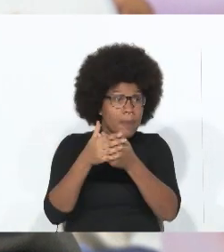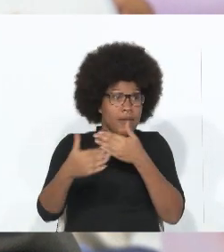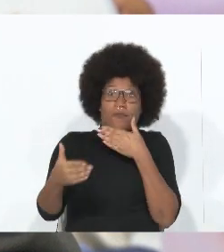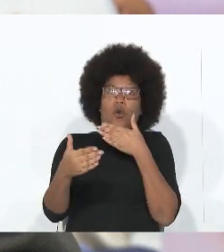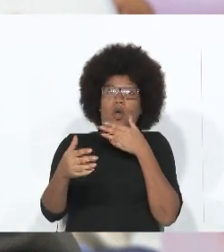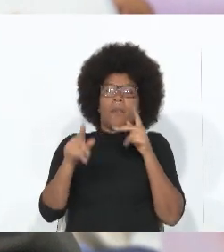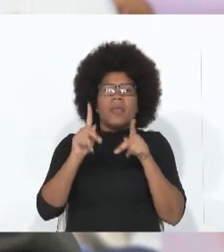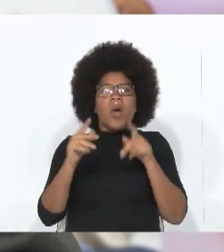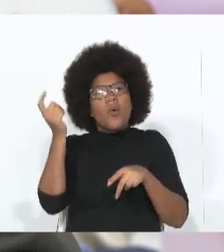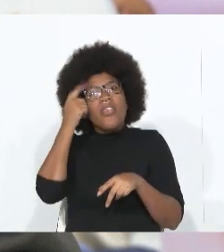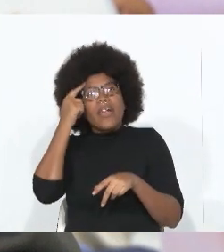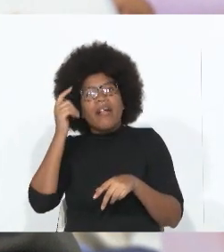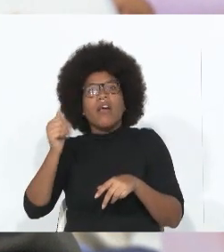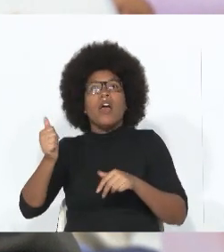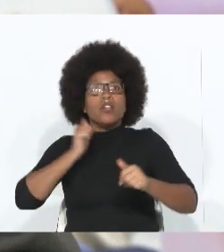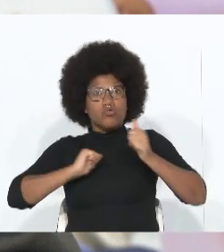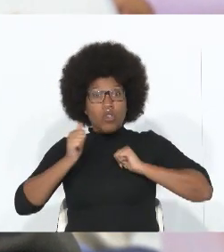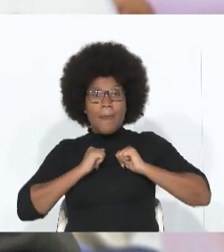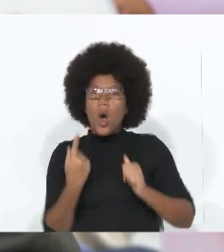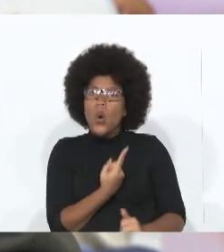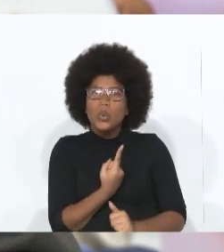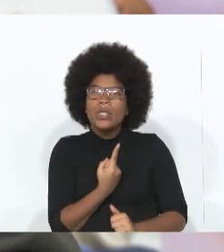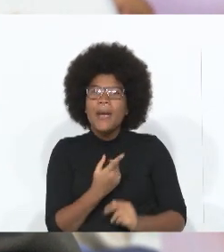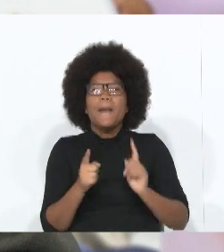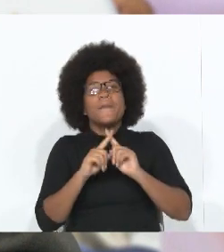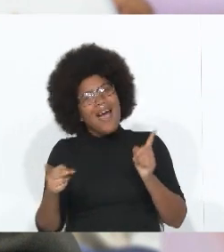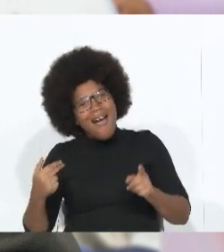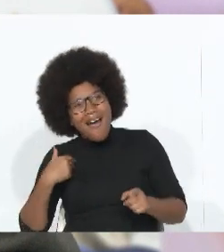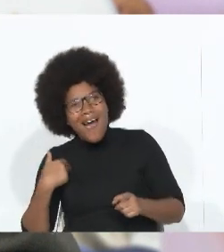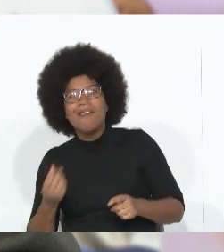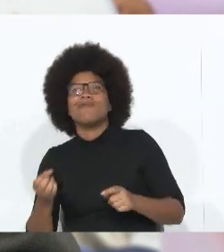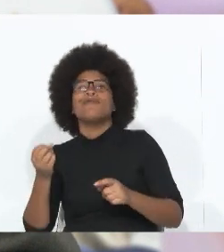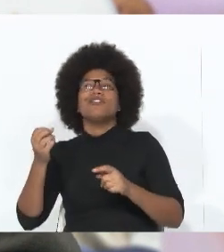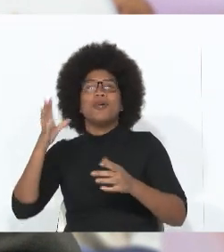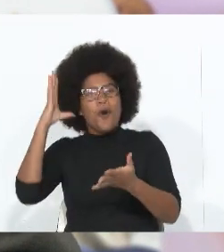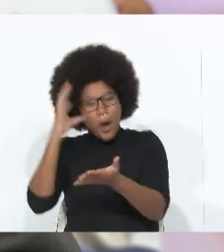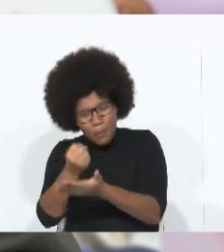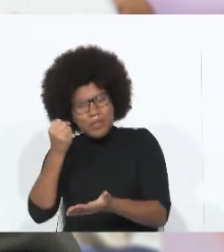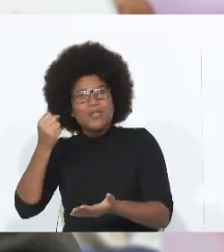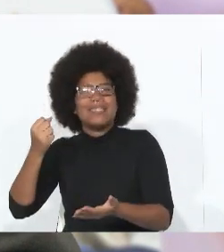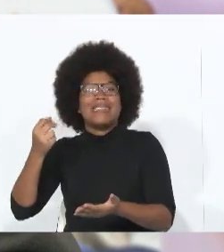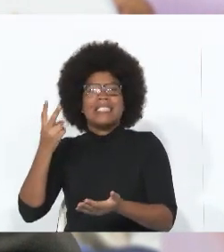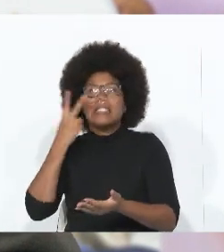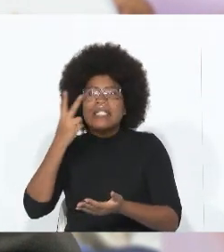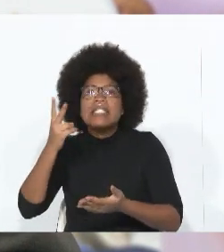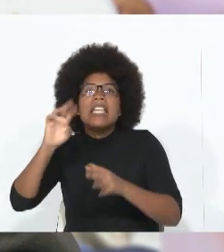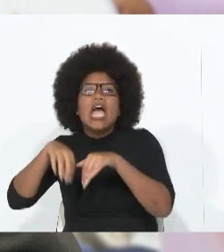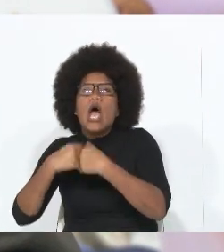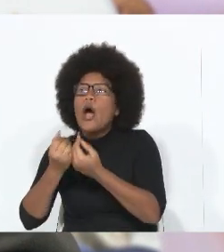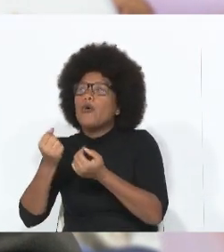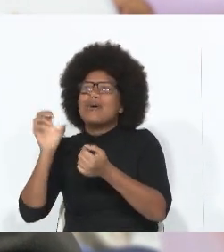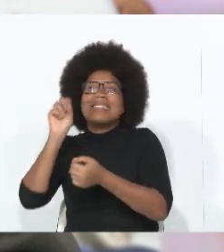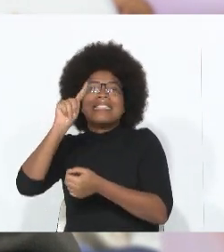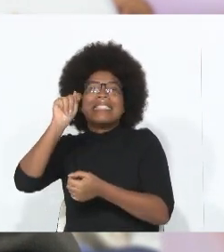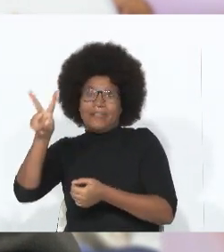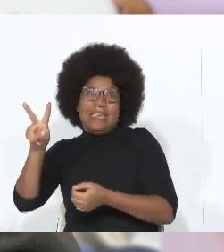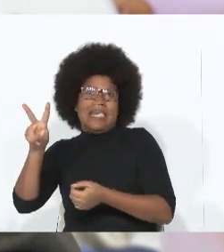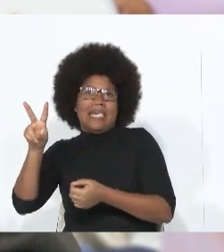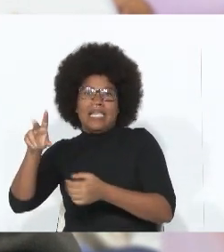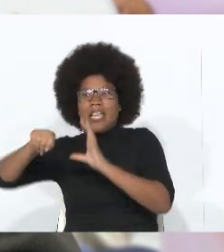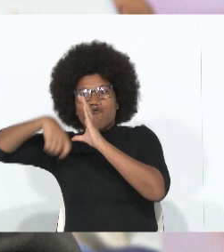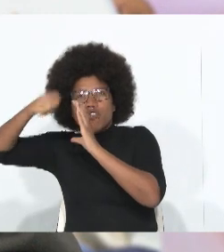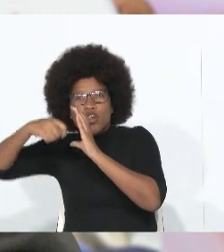been theater, and now you have an opportunity to have a platform on screen. They didn't know how to do it, at least a few of